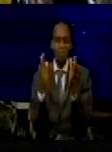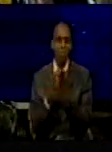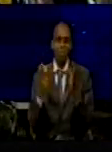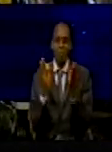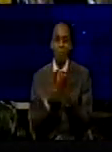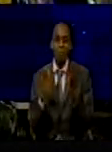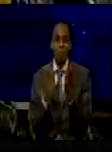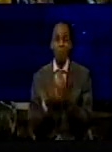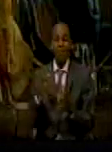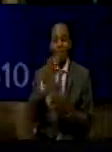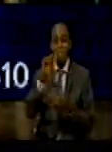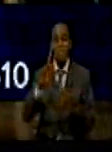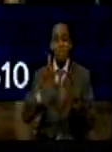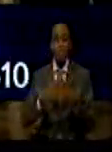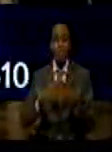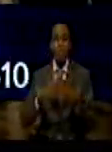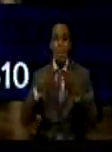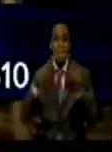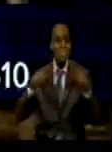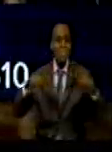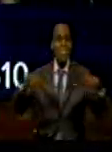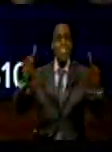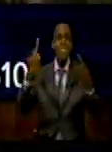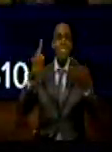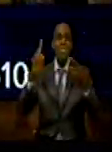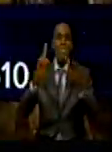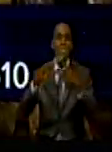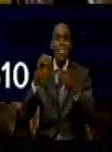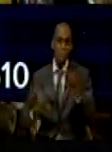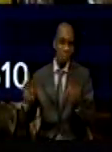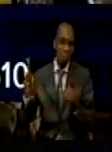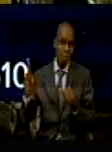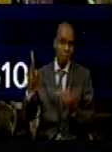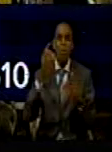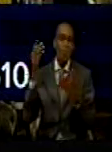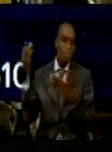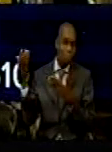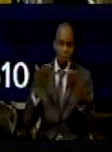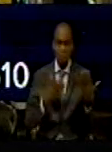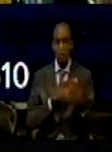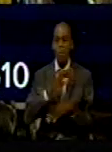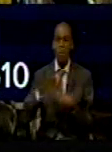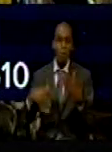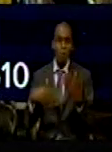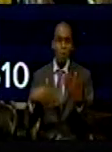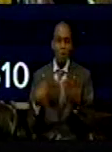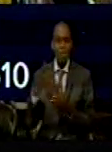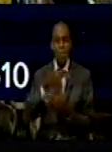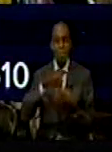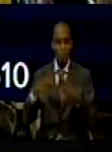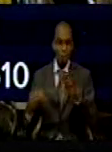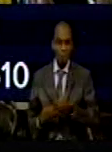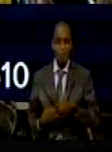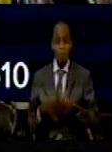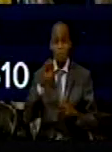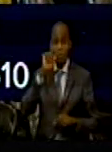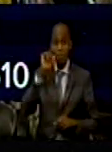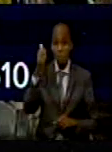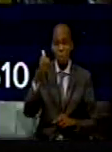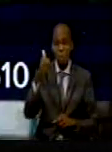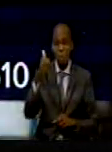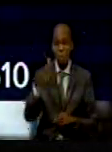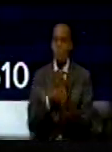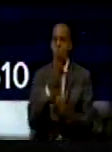tell everybody everywhere, and let them come, bring all their challenges, and there will be divine solution. Tomorrow, make sure